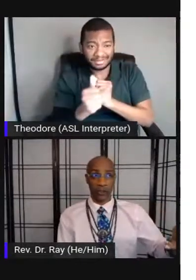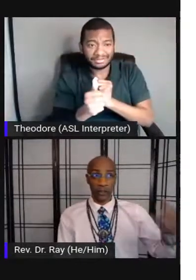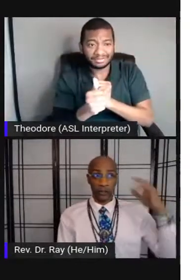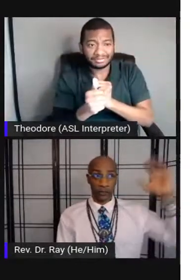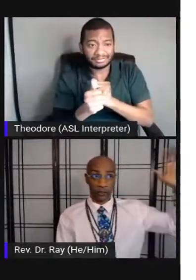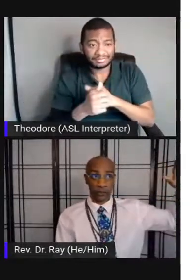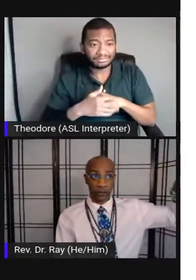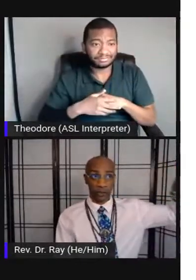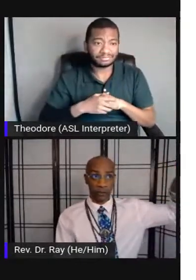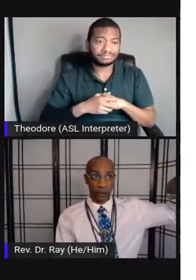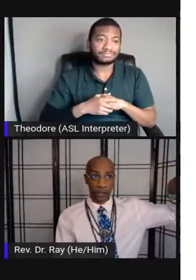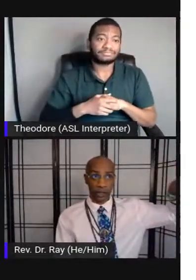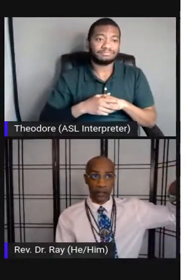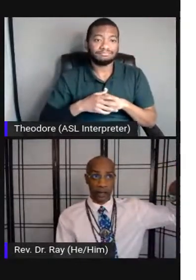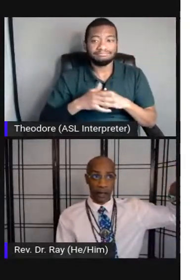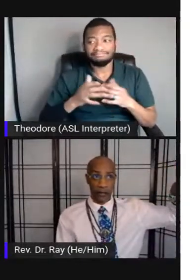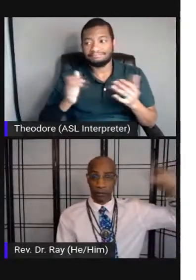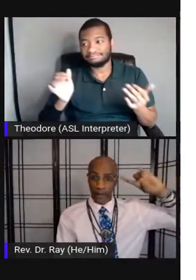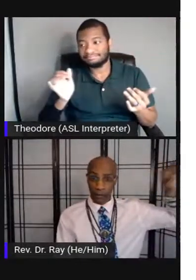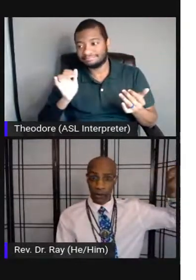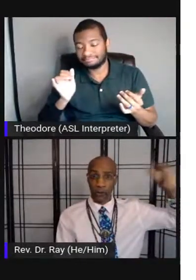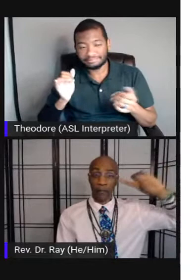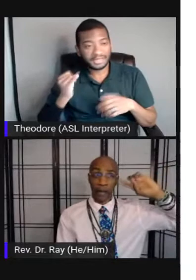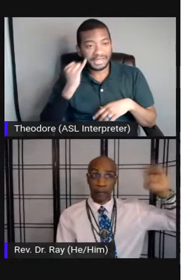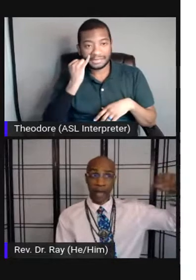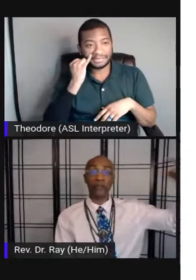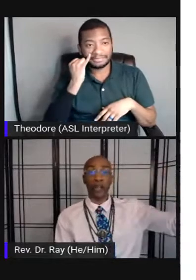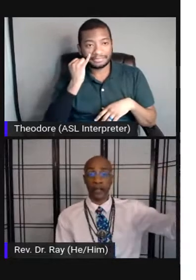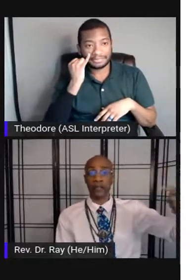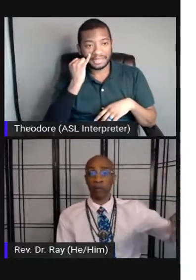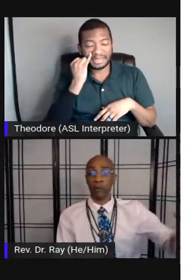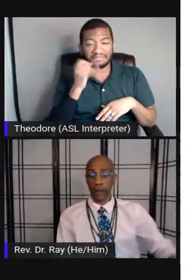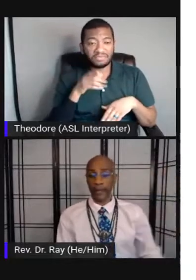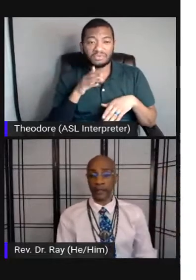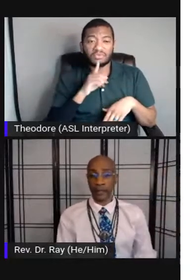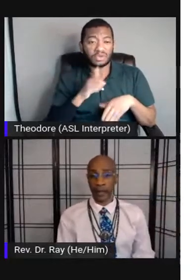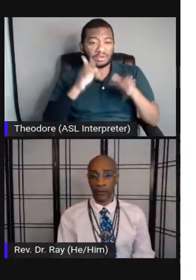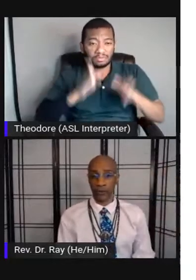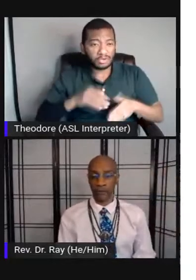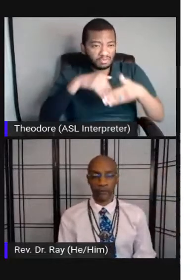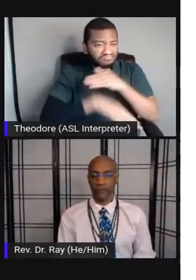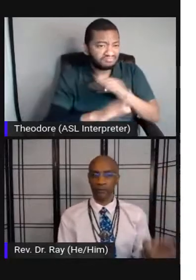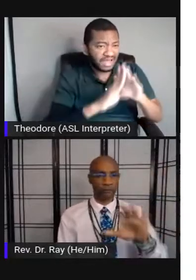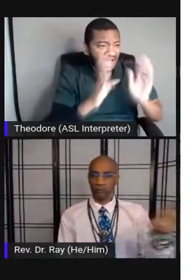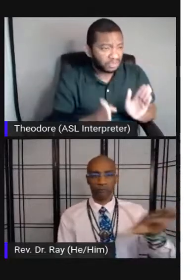danger. There's a tree brushing against the house, but I don't know that, but I'm imagining it's someone breaking into the house.